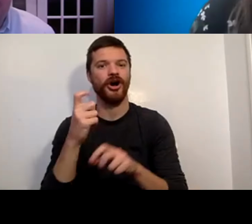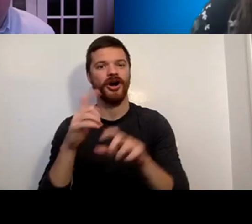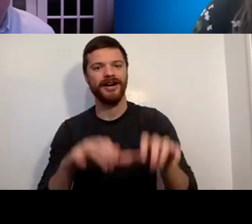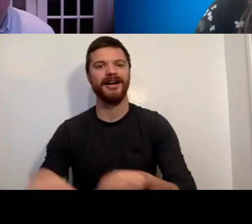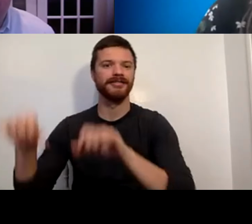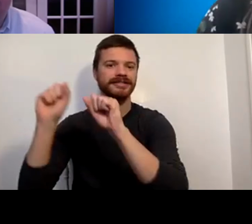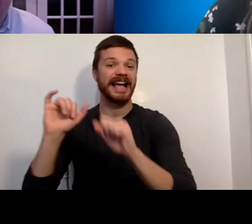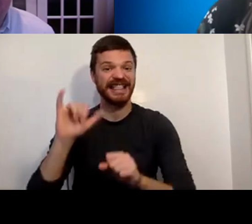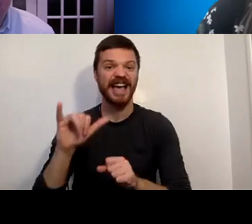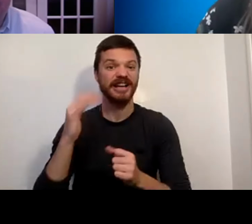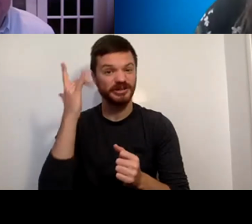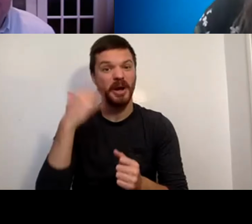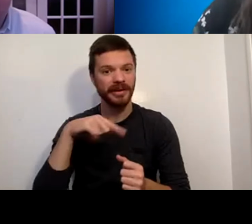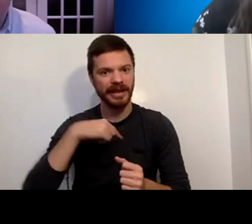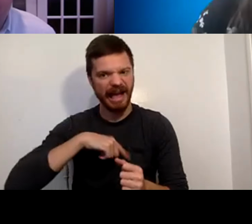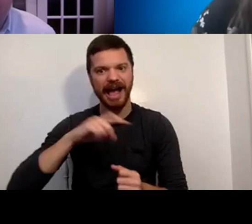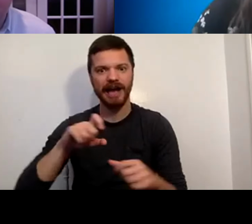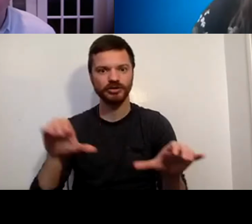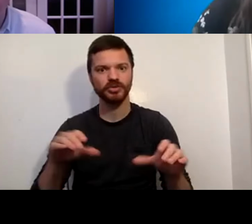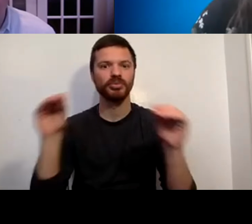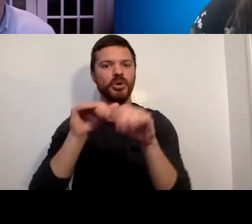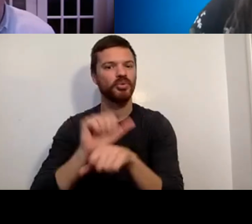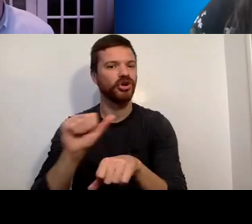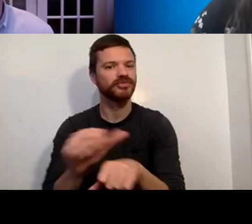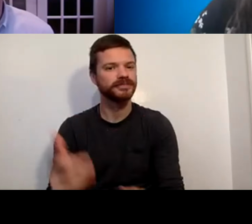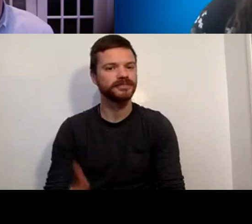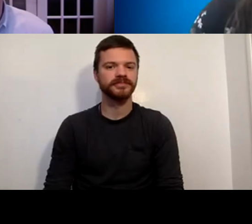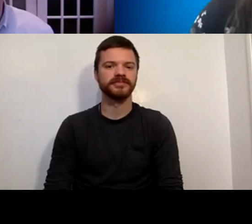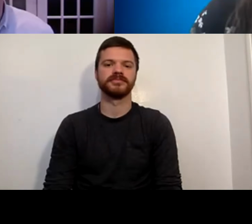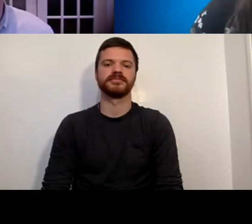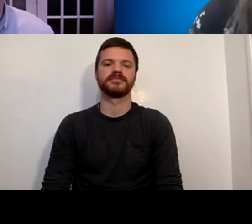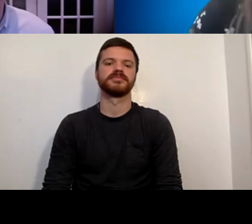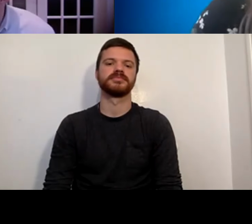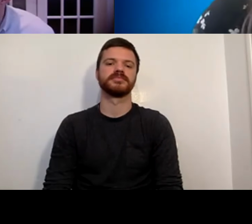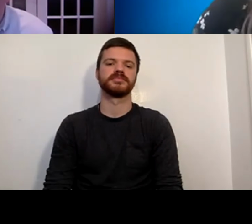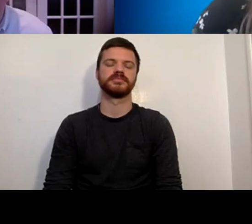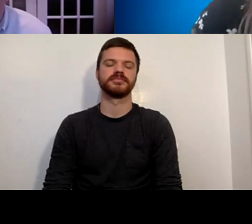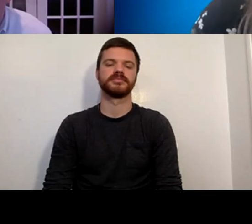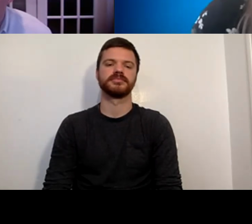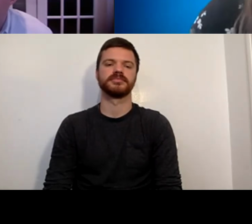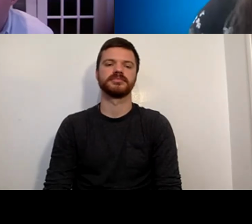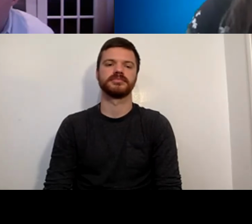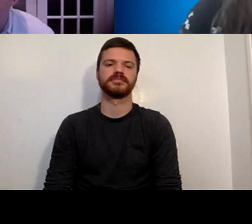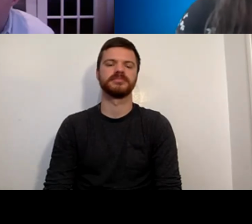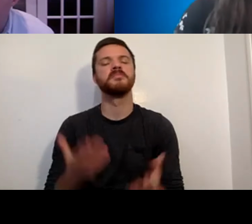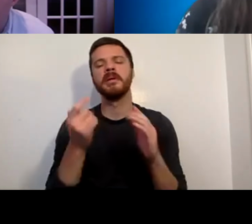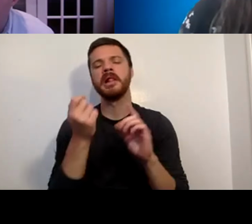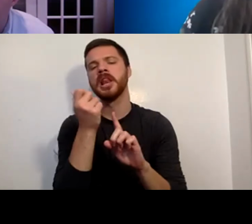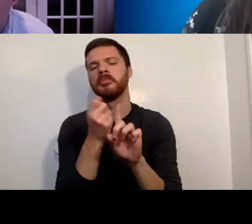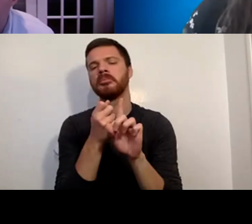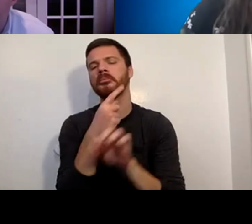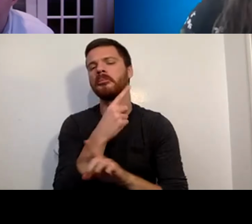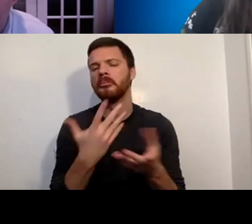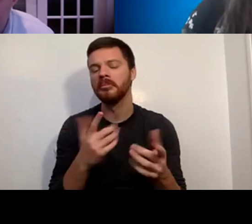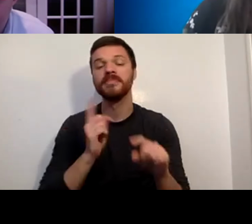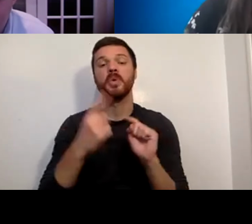precisely why we need to do more of this work. It's also maybe a tangent, but I think one of the